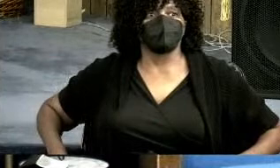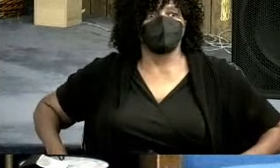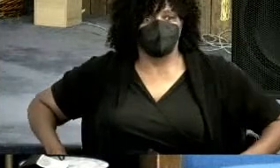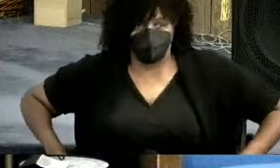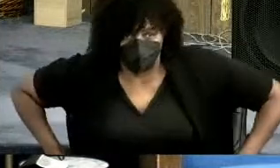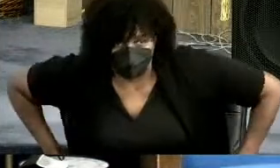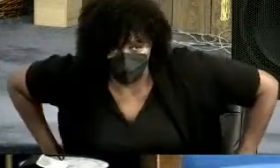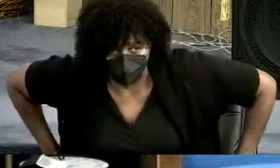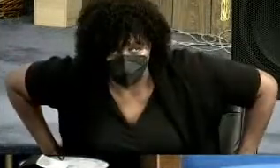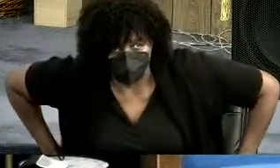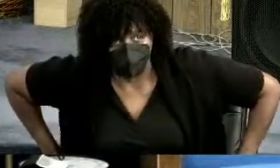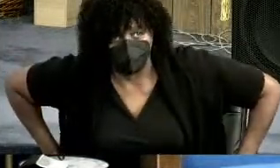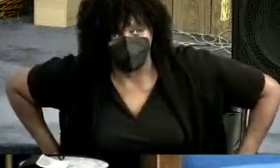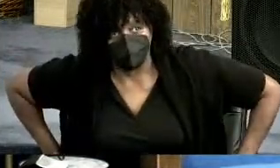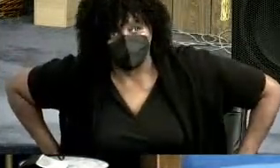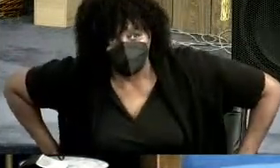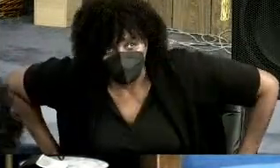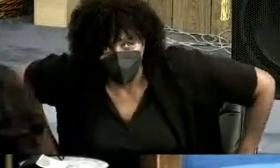Hallelujah.